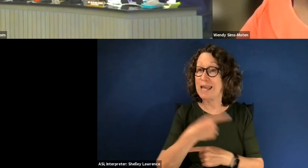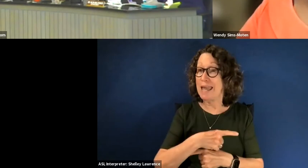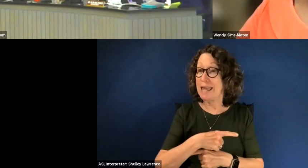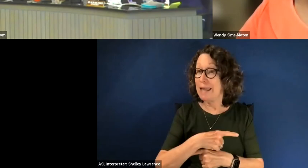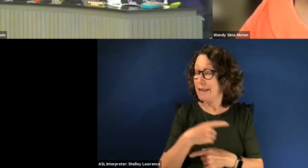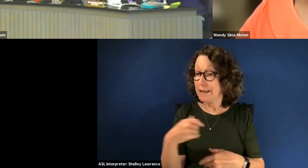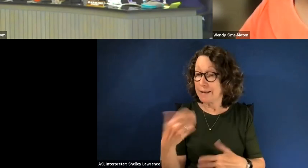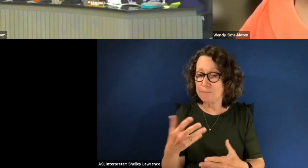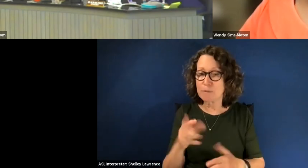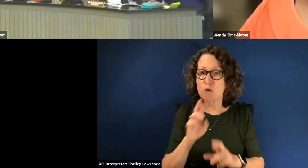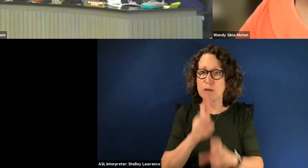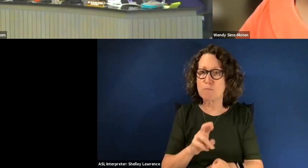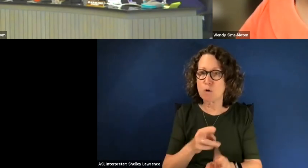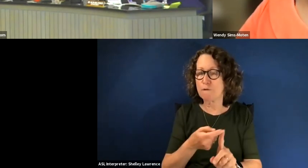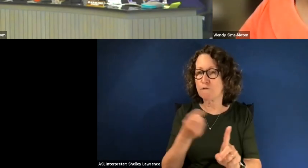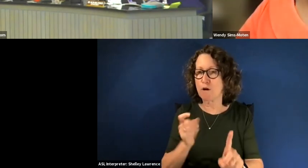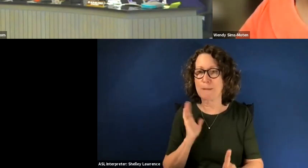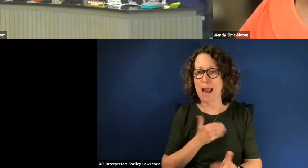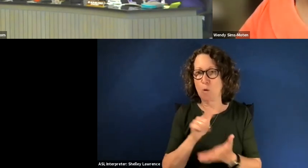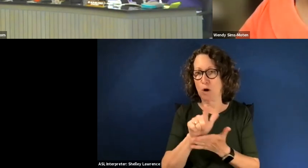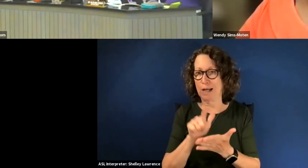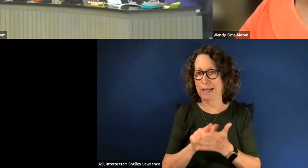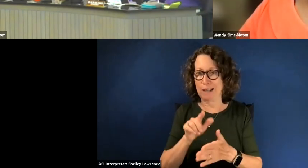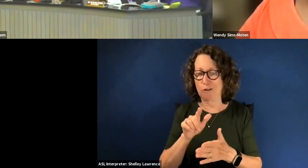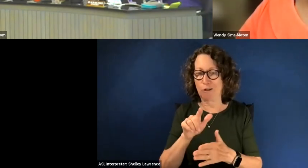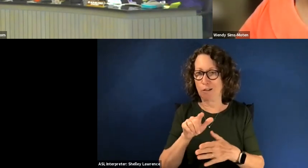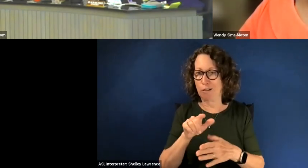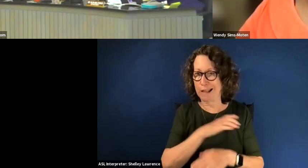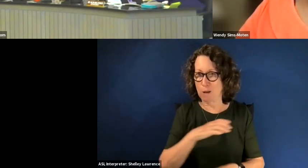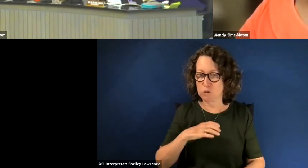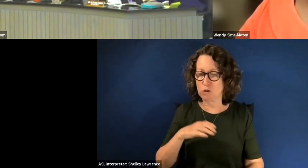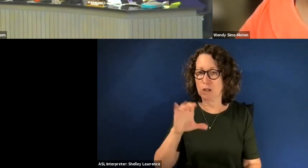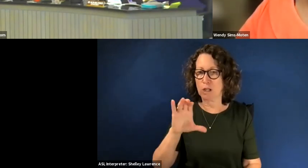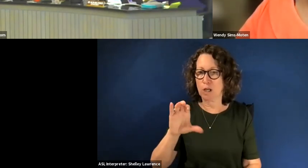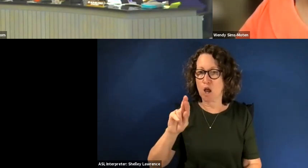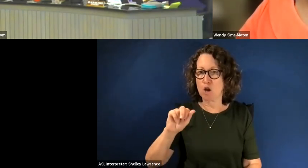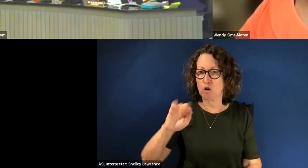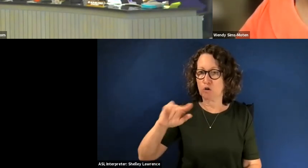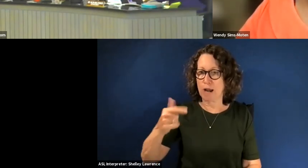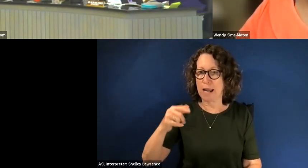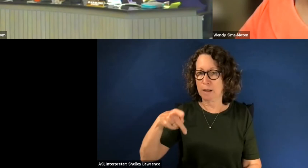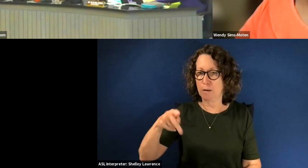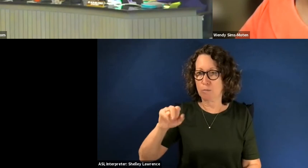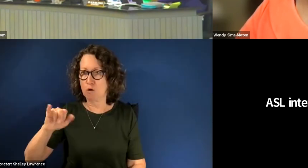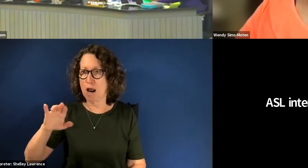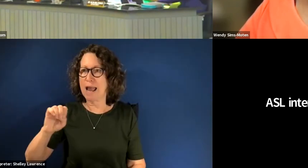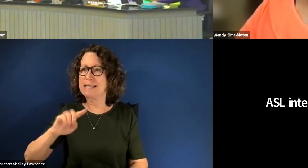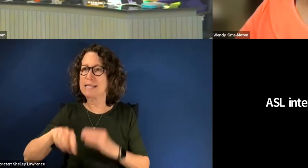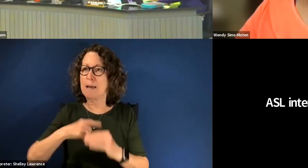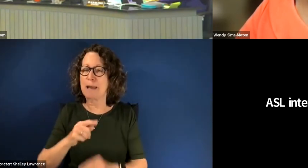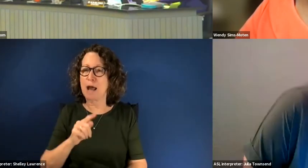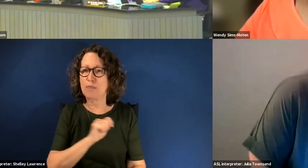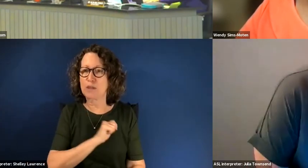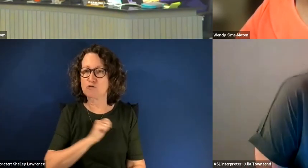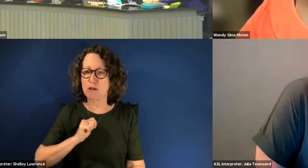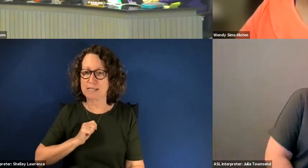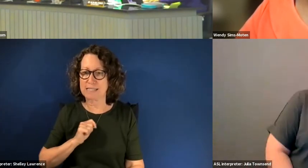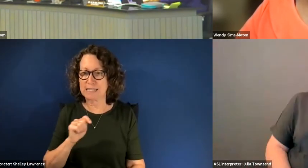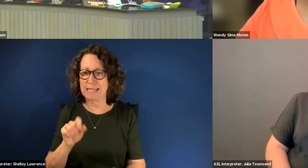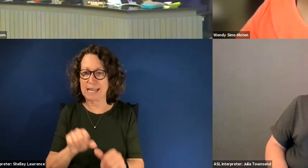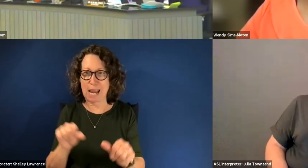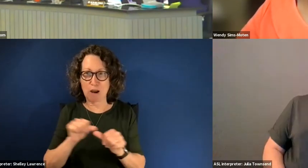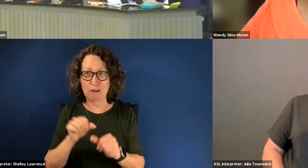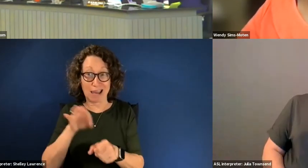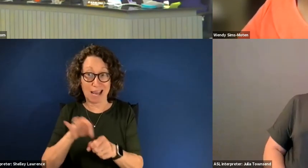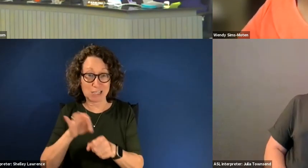is a report from our legal counsel, Craig Price. Welcome, Craig, about the trustee area elections that we'll be putting